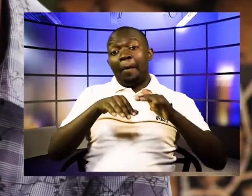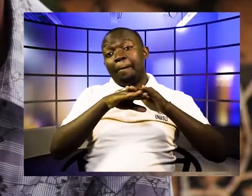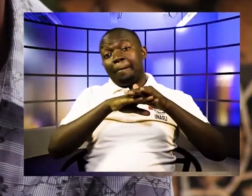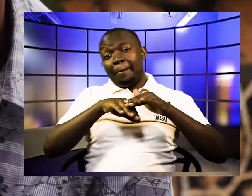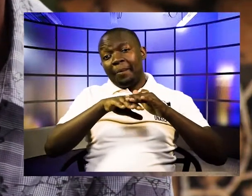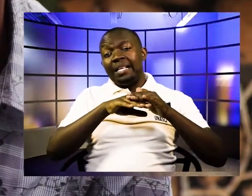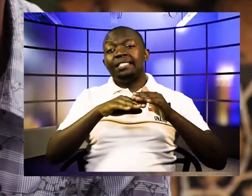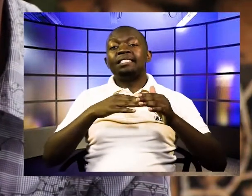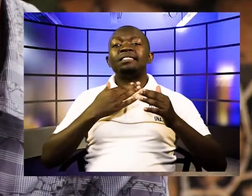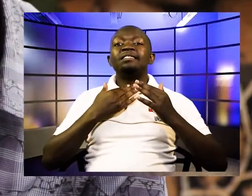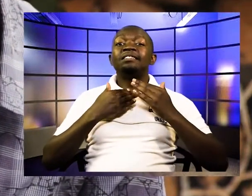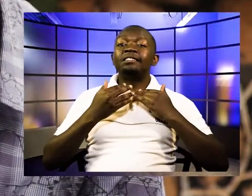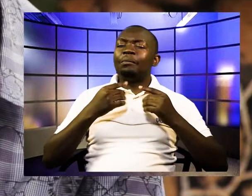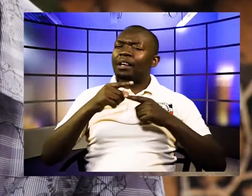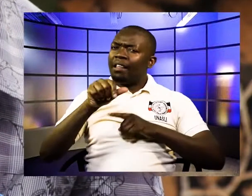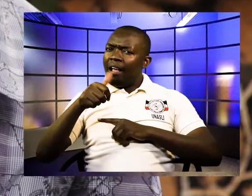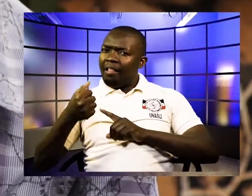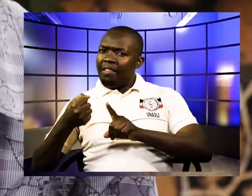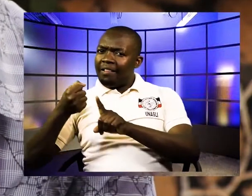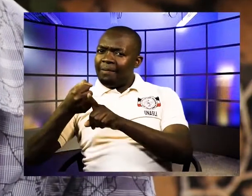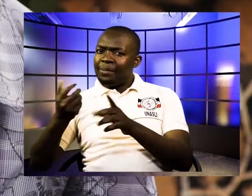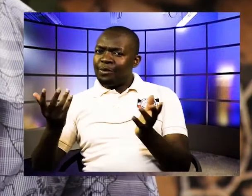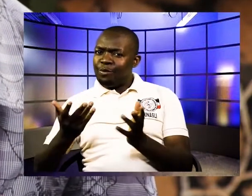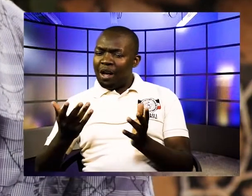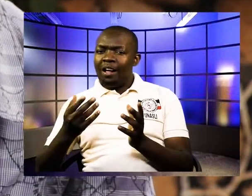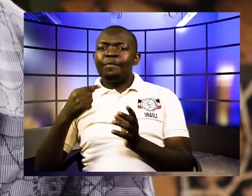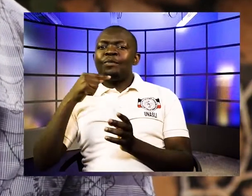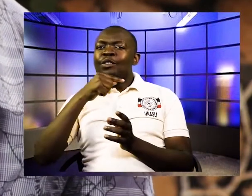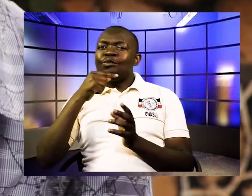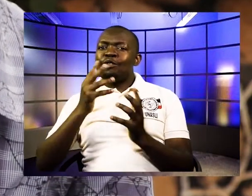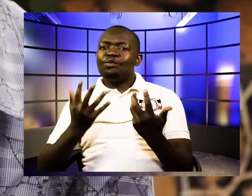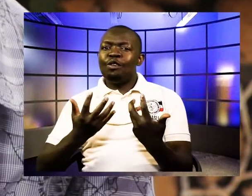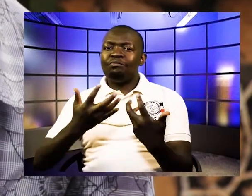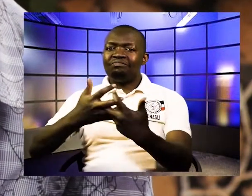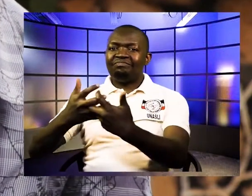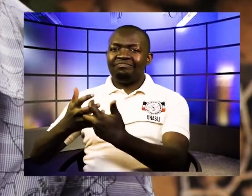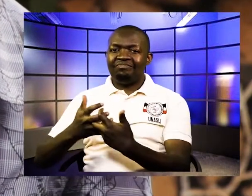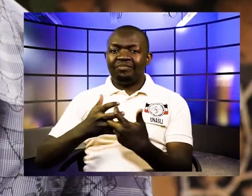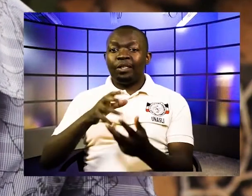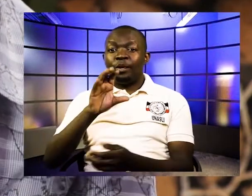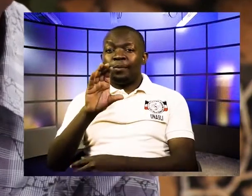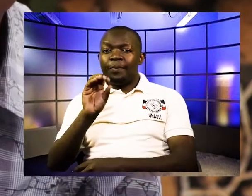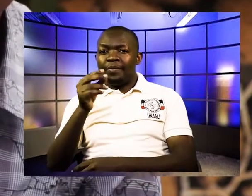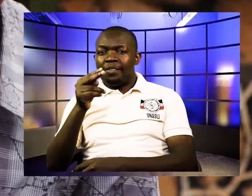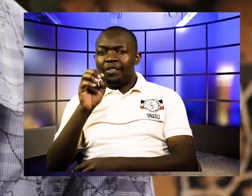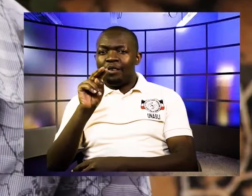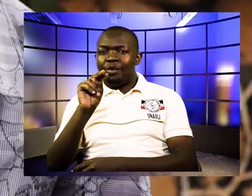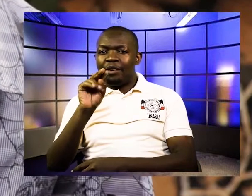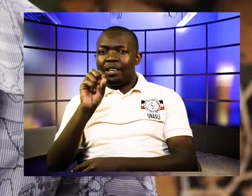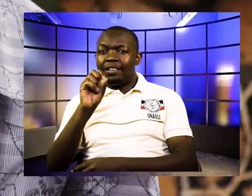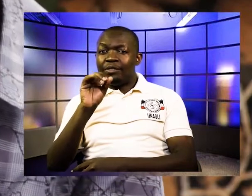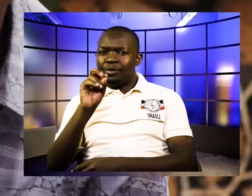big impact is the social cohesion. Those who had low esteem, when